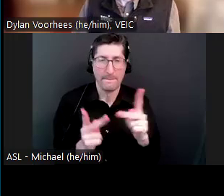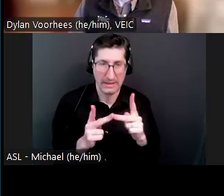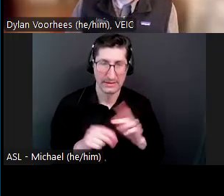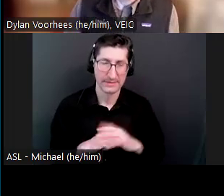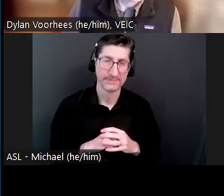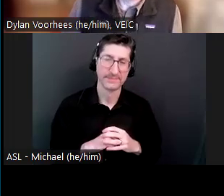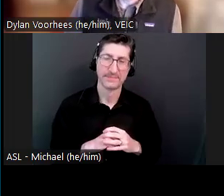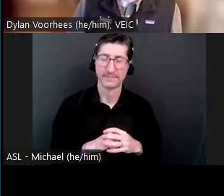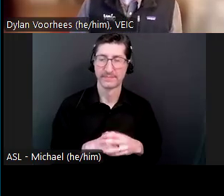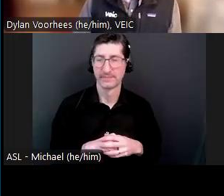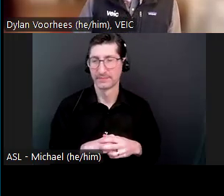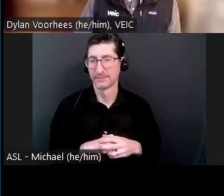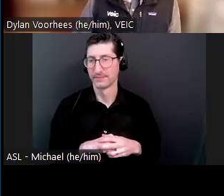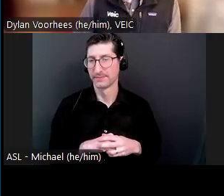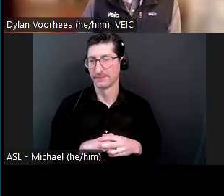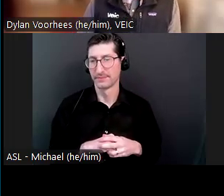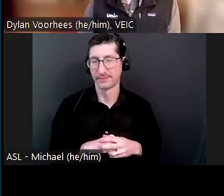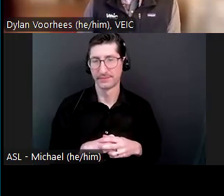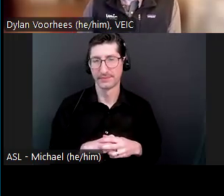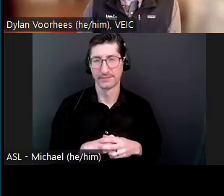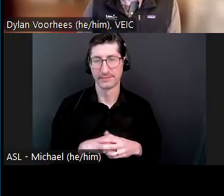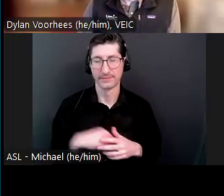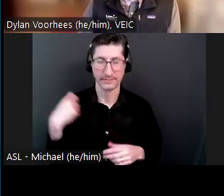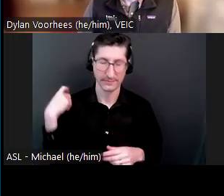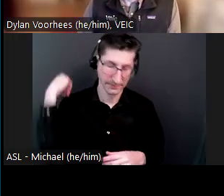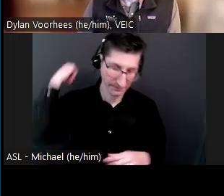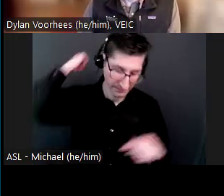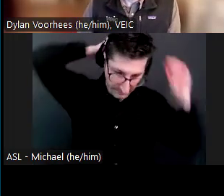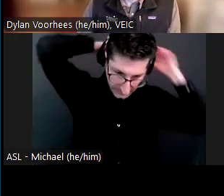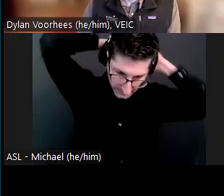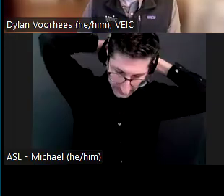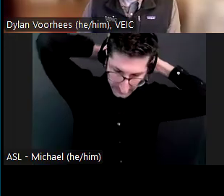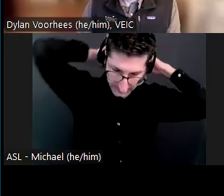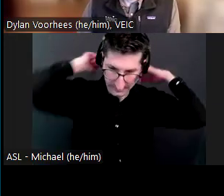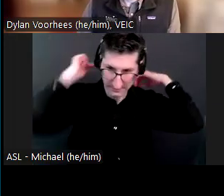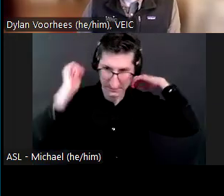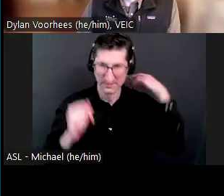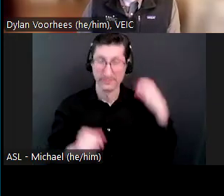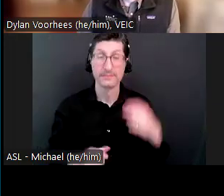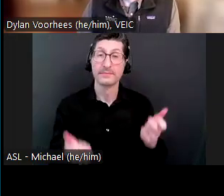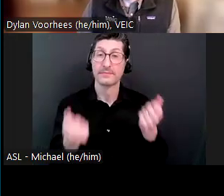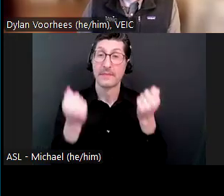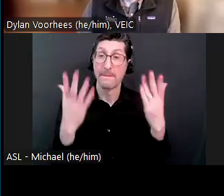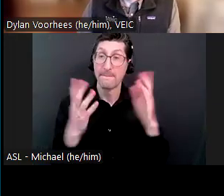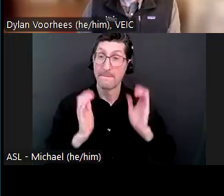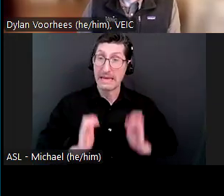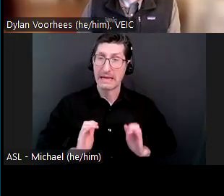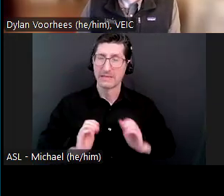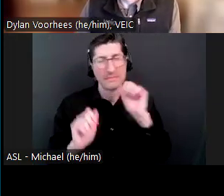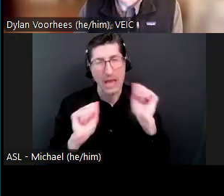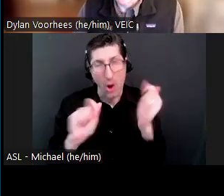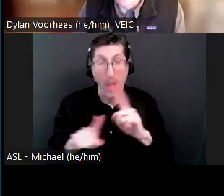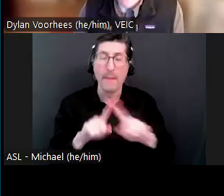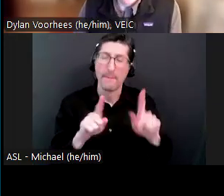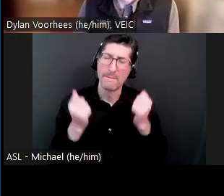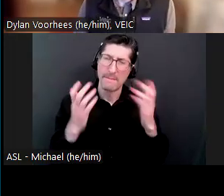Third, we found that many customers, of course not all of them, need deeper support and